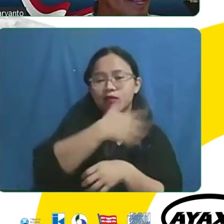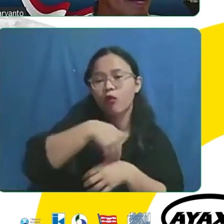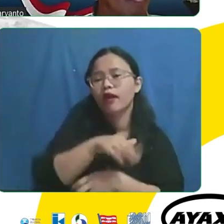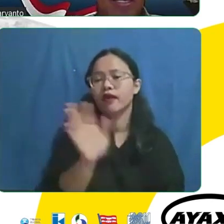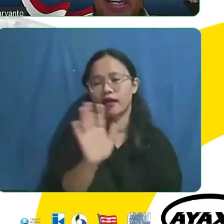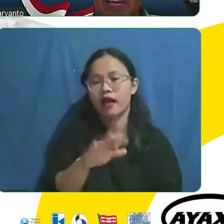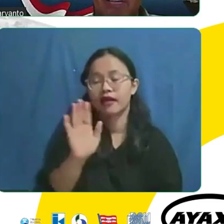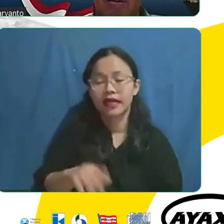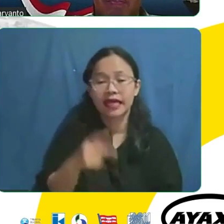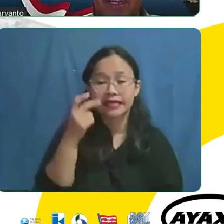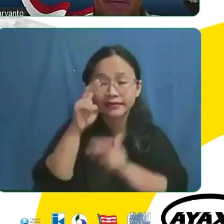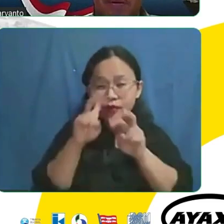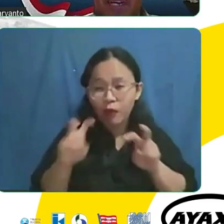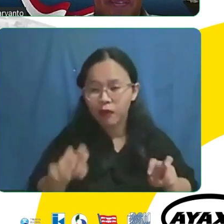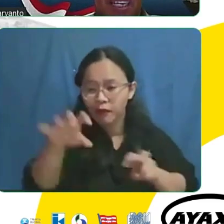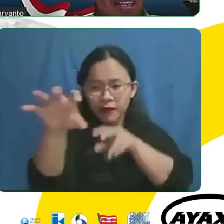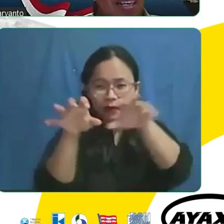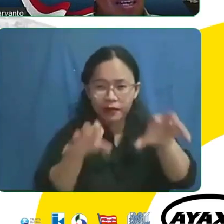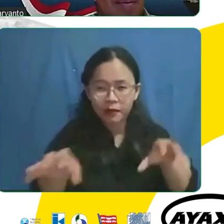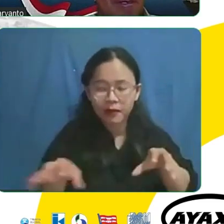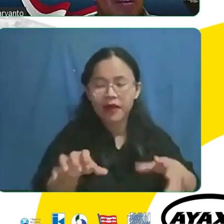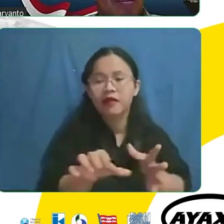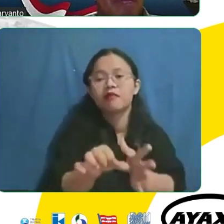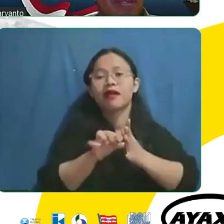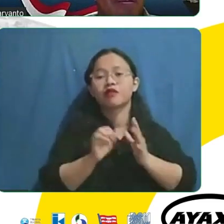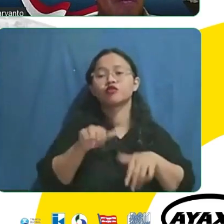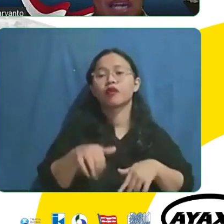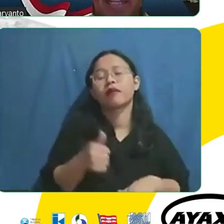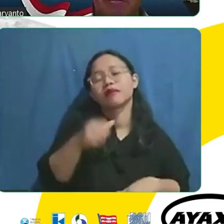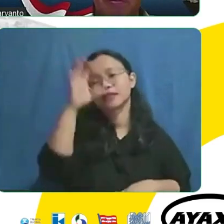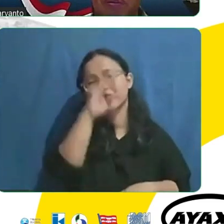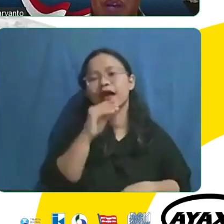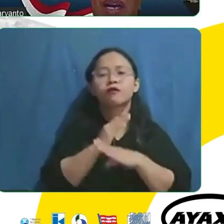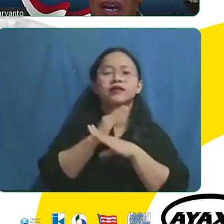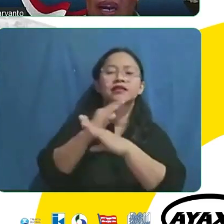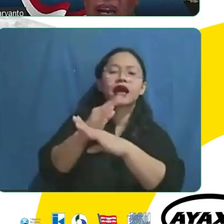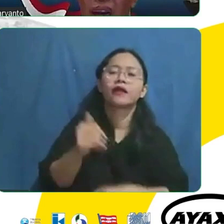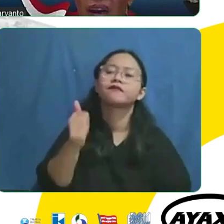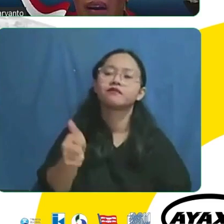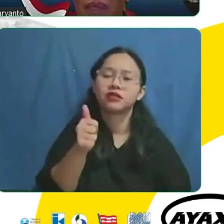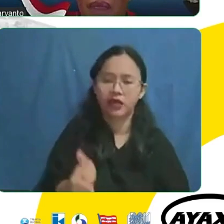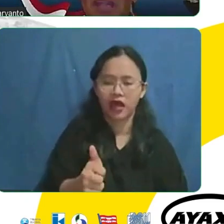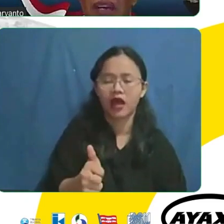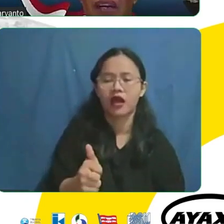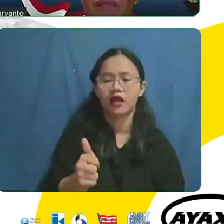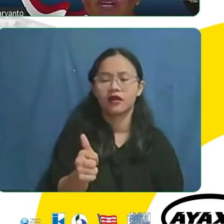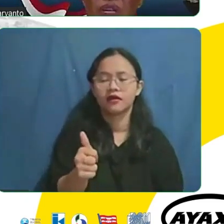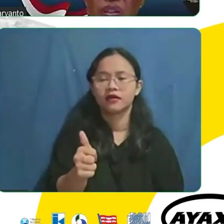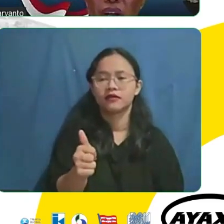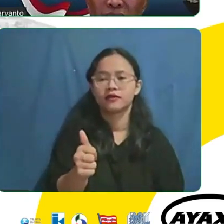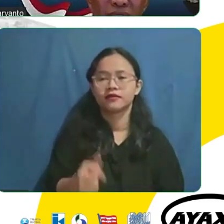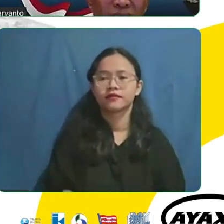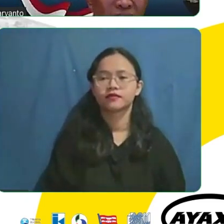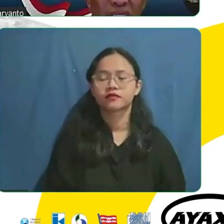prevention and control of dengue hemorrhagic fever, because if we would like to do prevention, we can focus on the